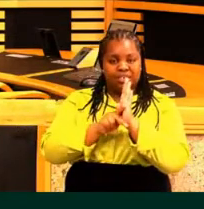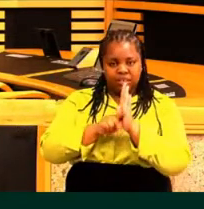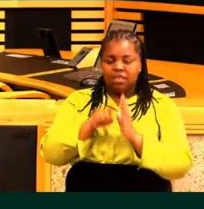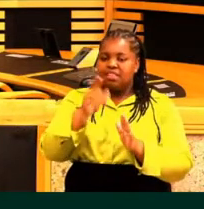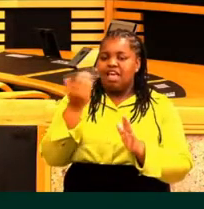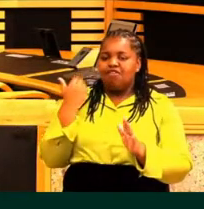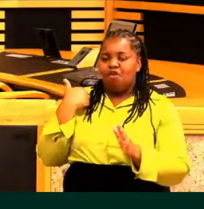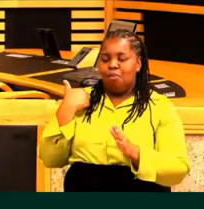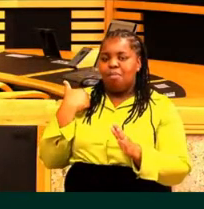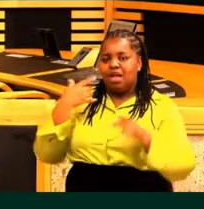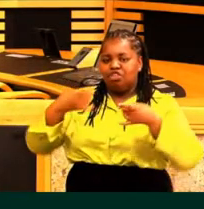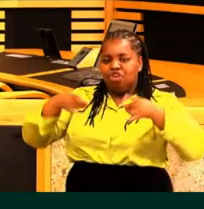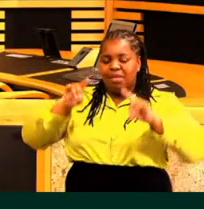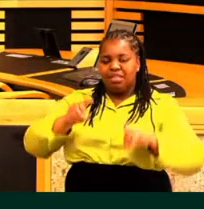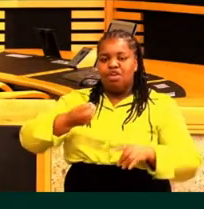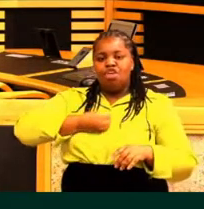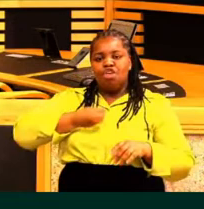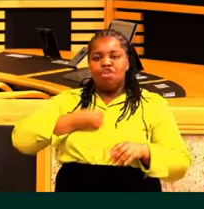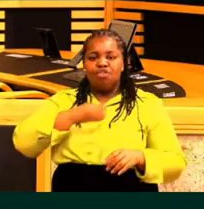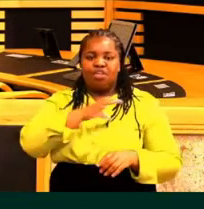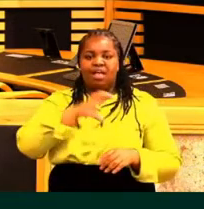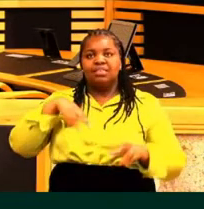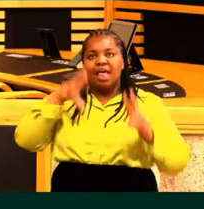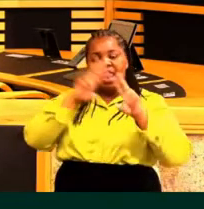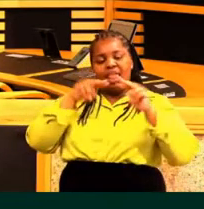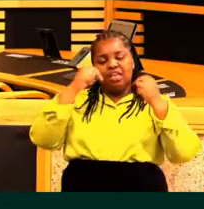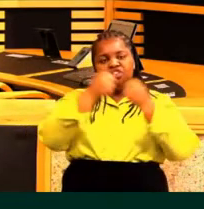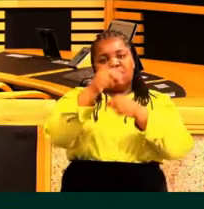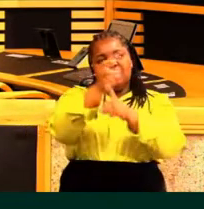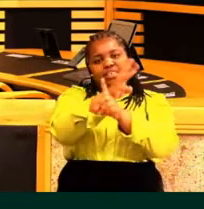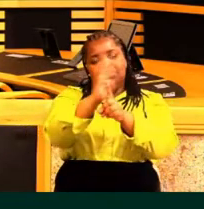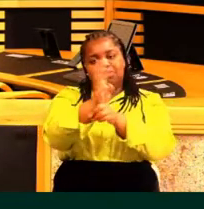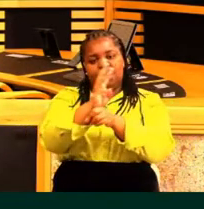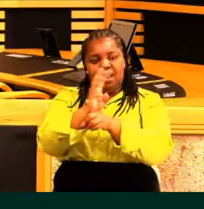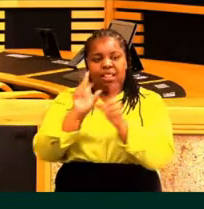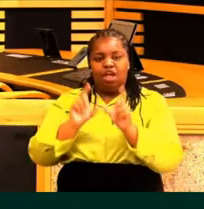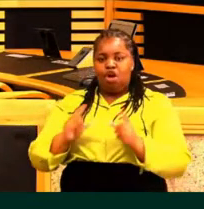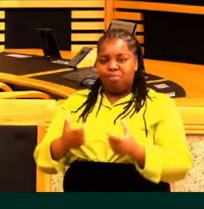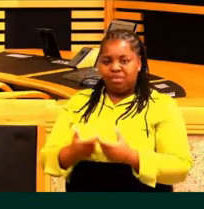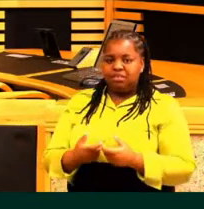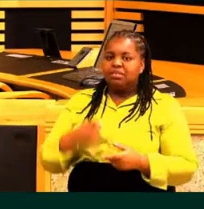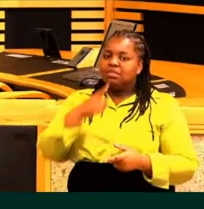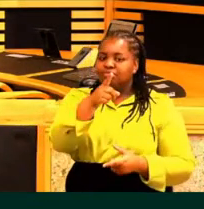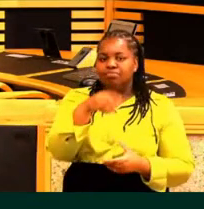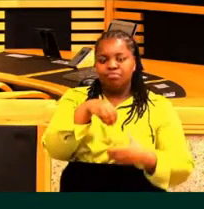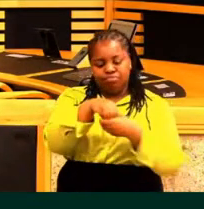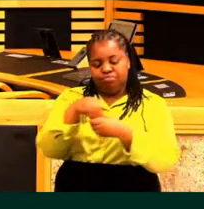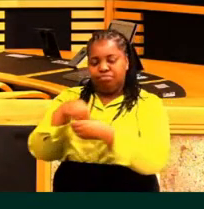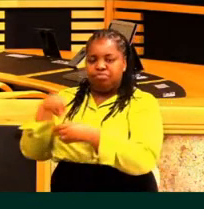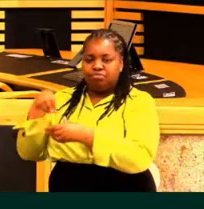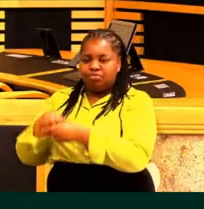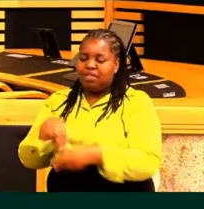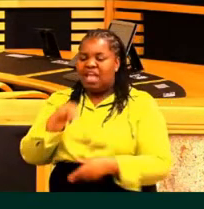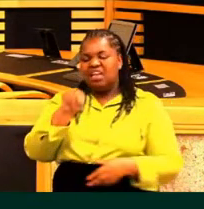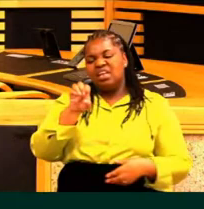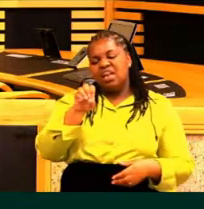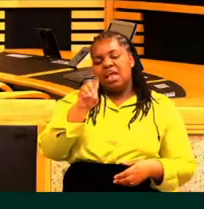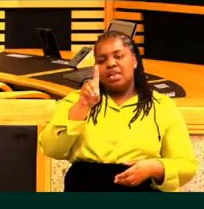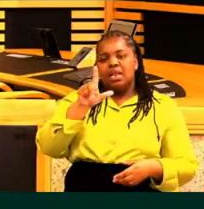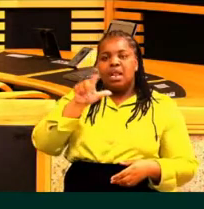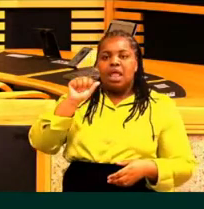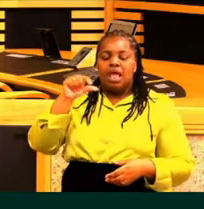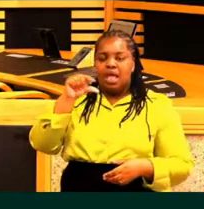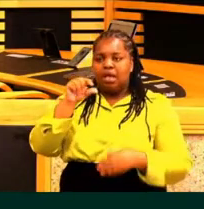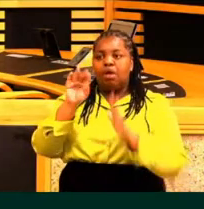chairperson of the South African youth Council National disciplinary committee he has participated in nedlec programs